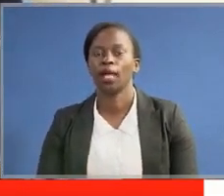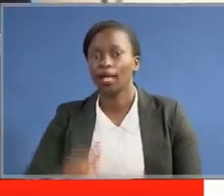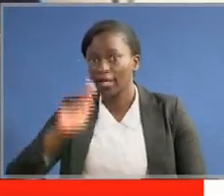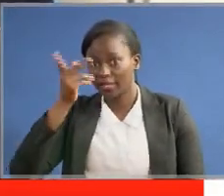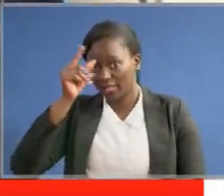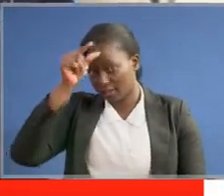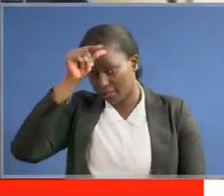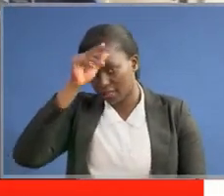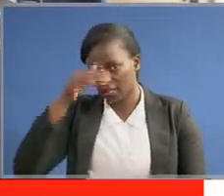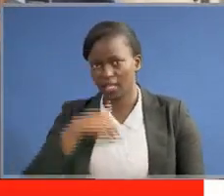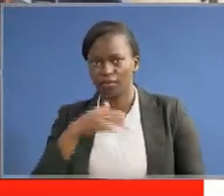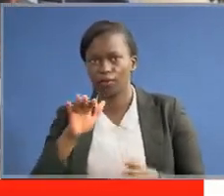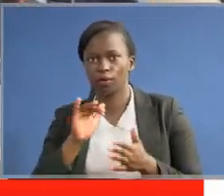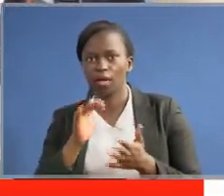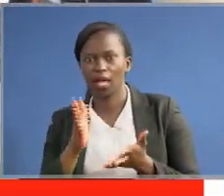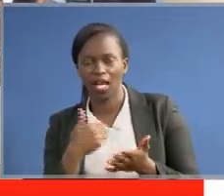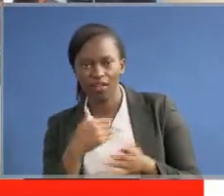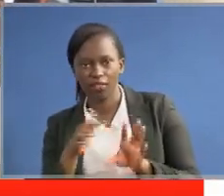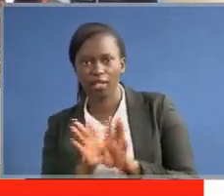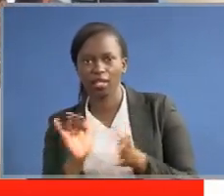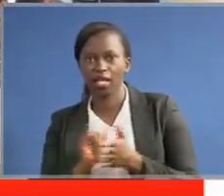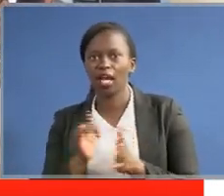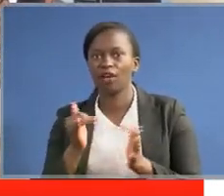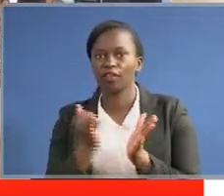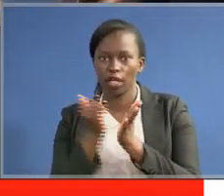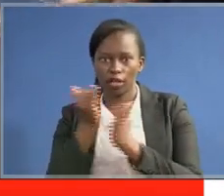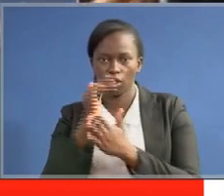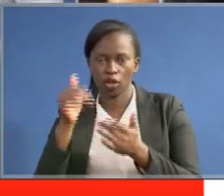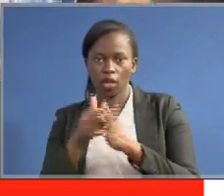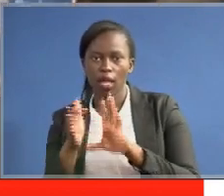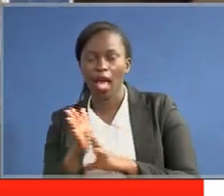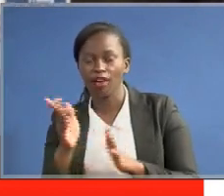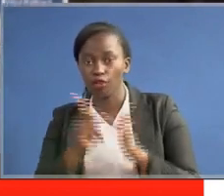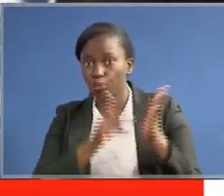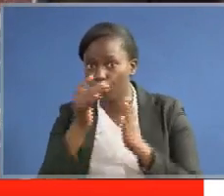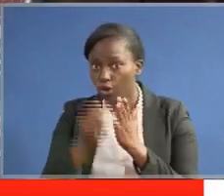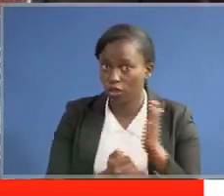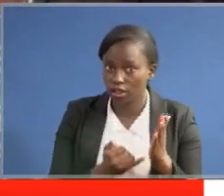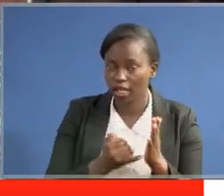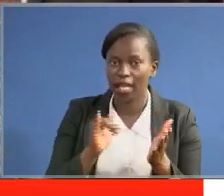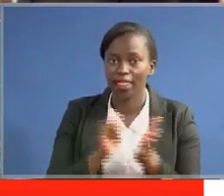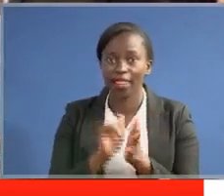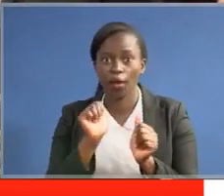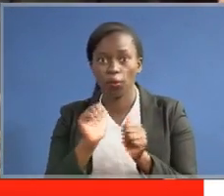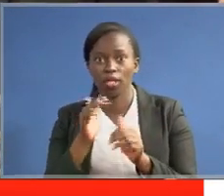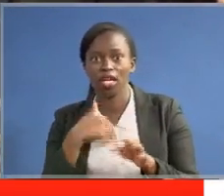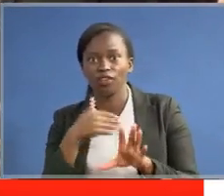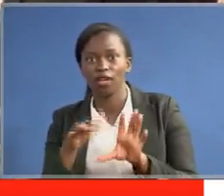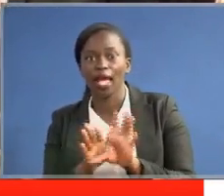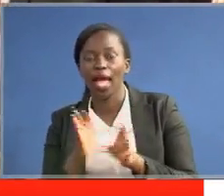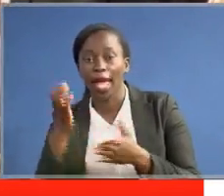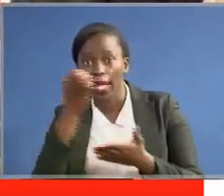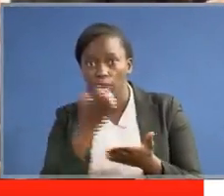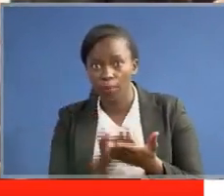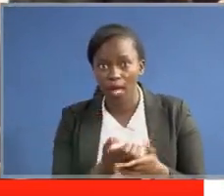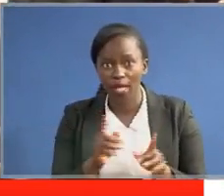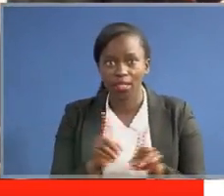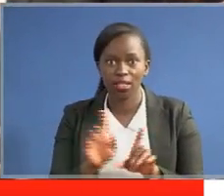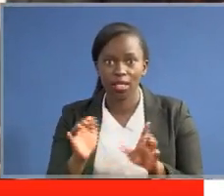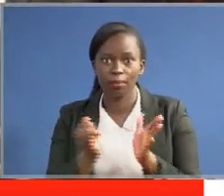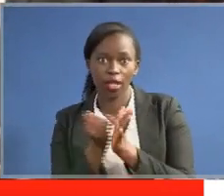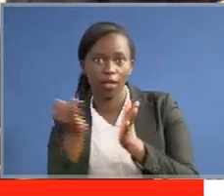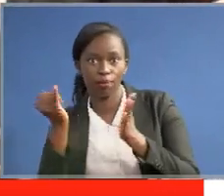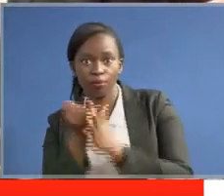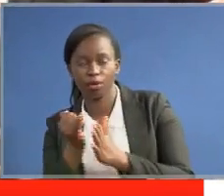Kenyan government has in the recent past involved itself in numerous projects that are aimed at bettering the economy and improving the